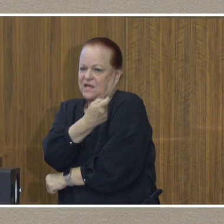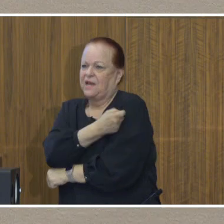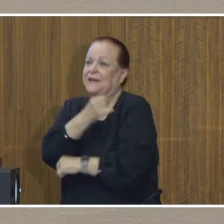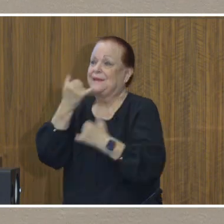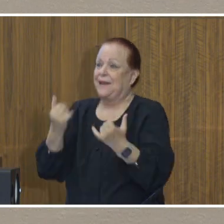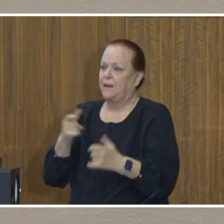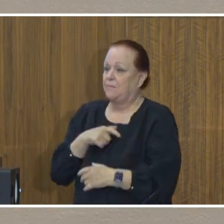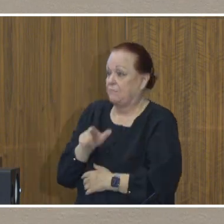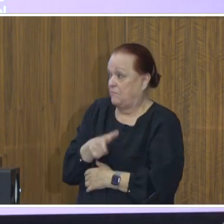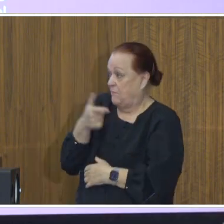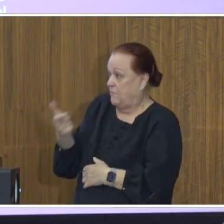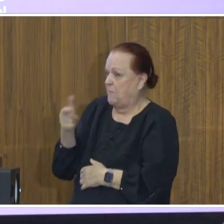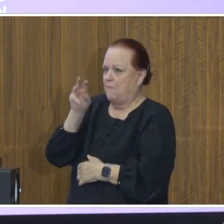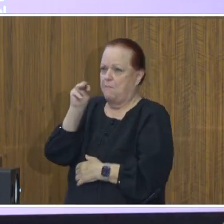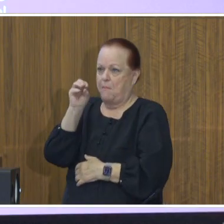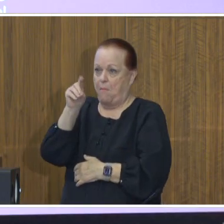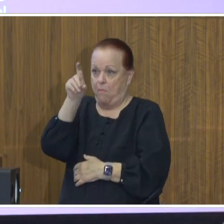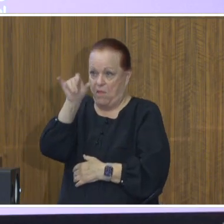to Molly.